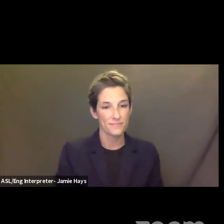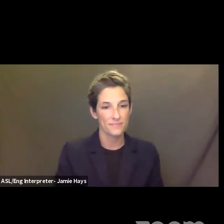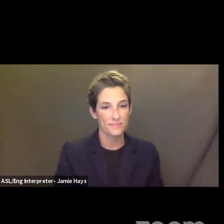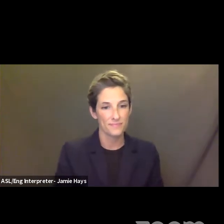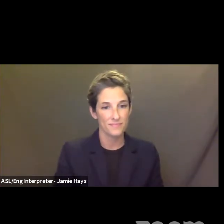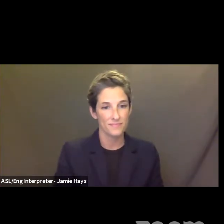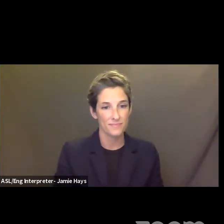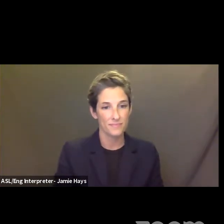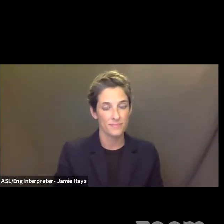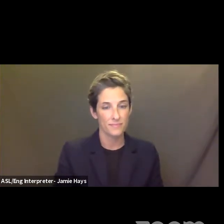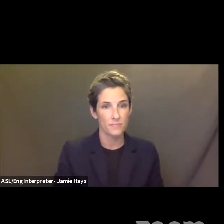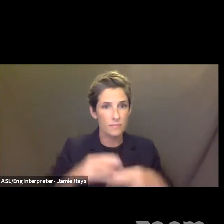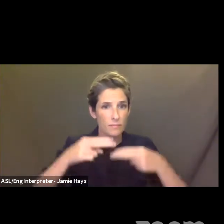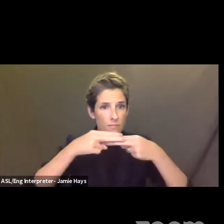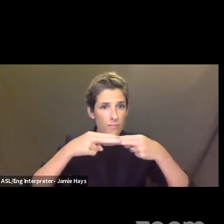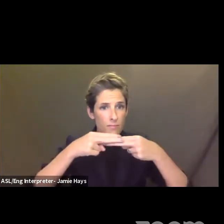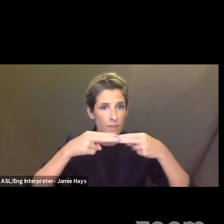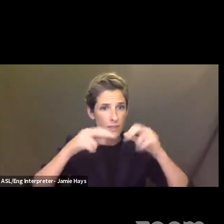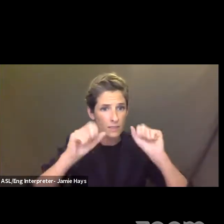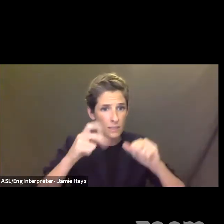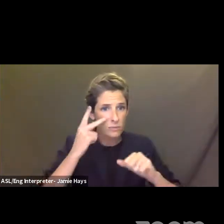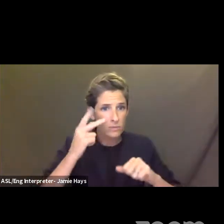Are the slides up?